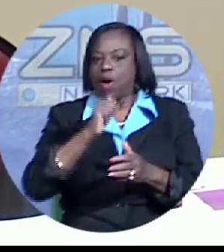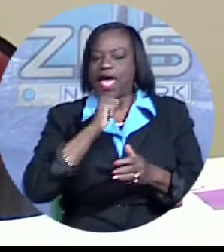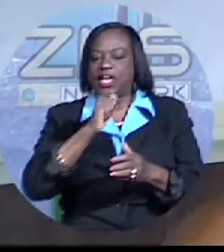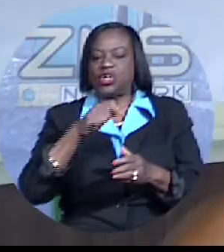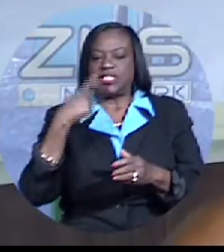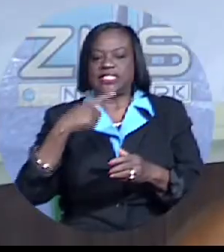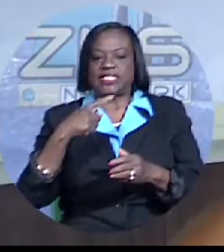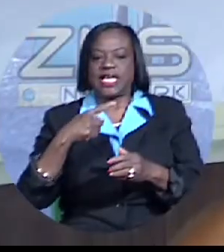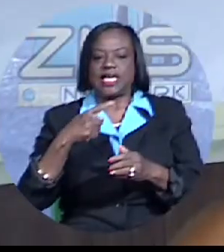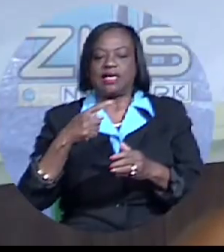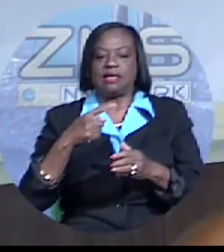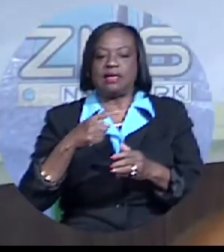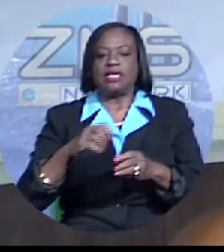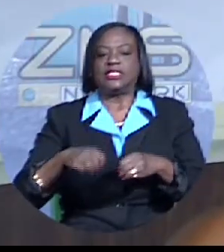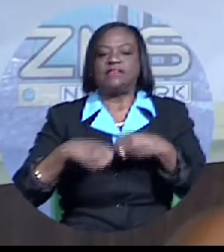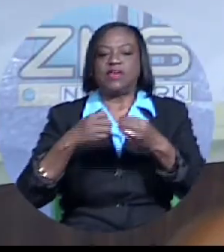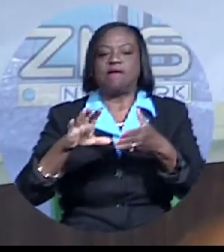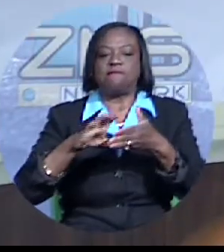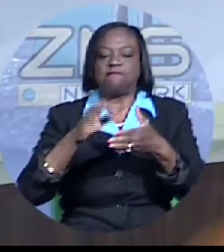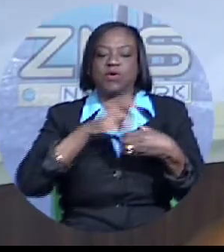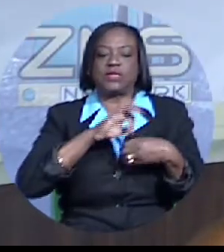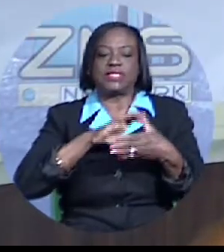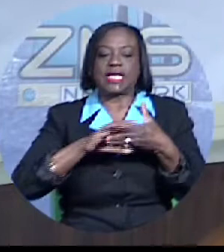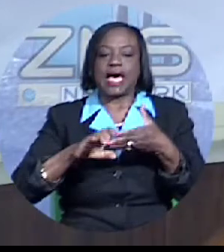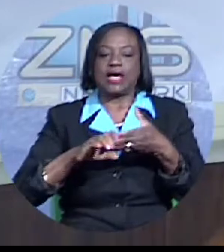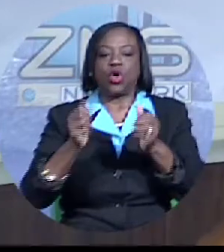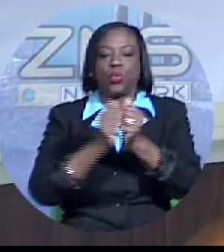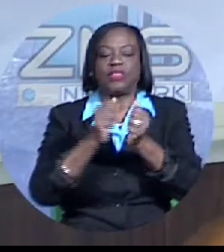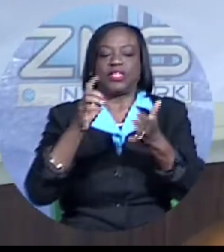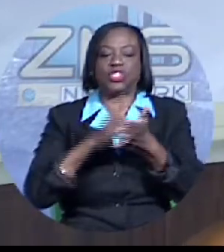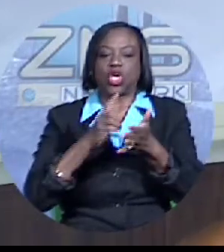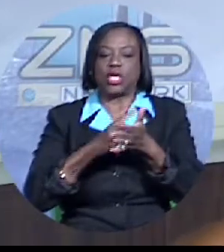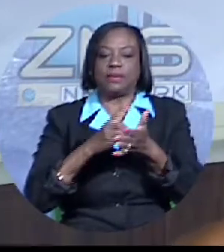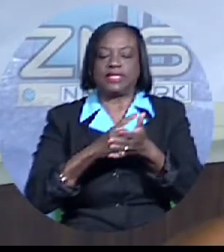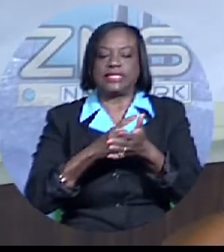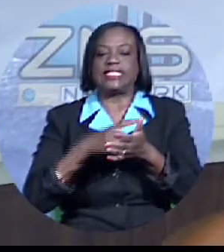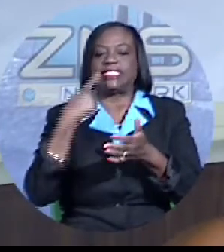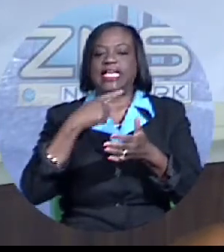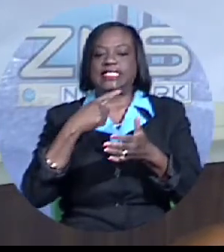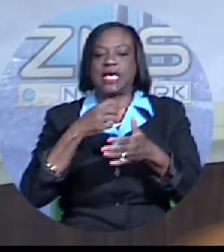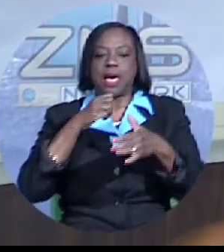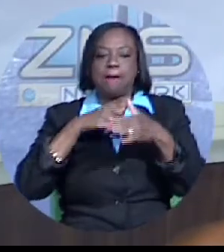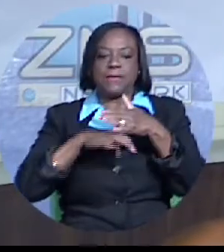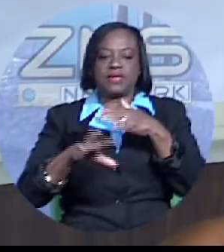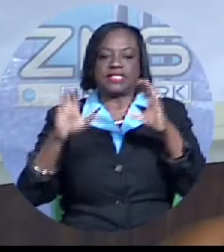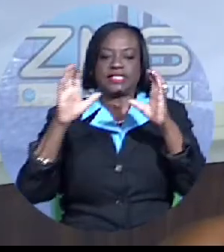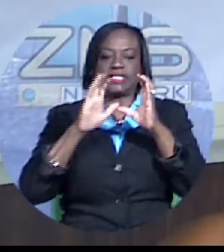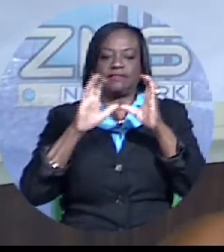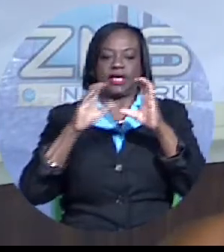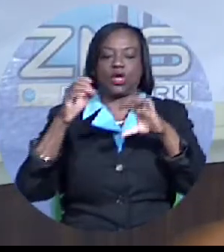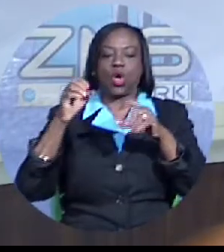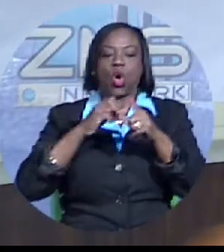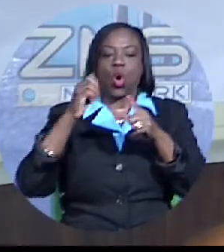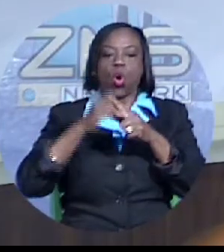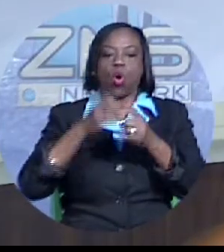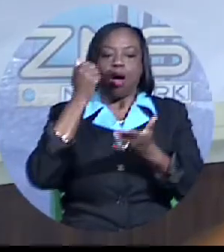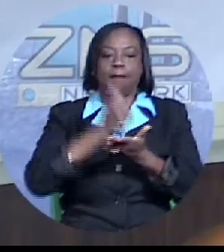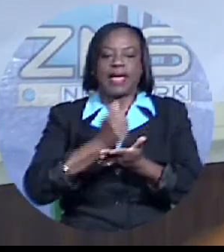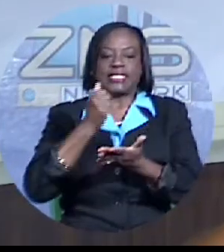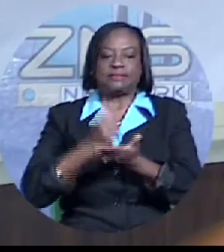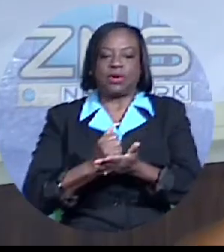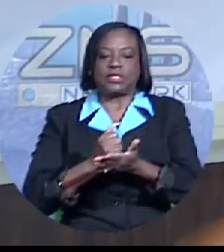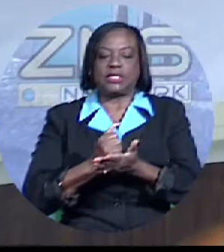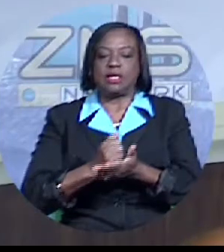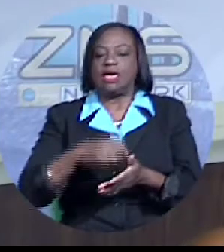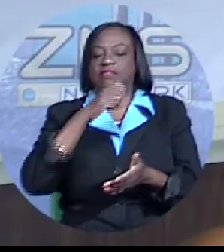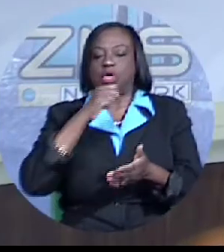these documents? The Act does not speak to accepting an old voter's card. It says a birth certificate or passport. An old voter's card is sufficient